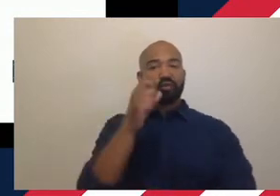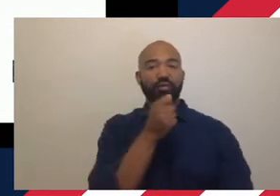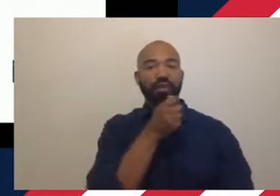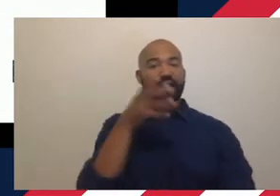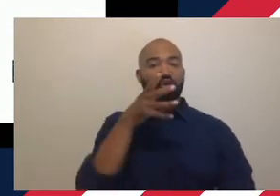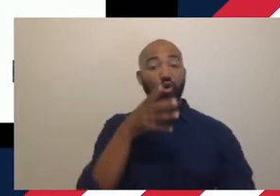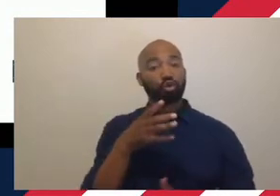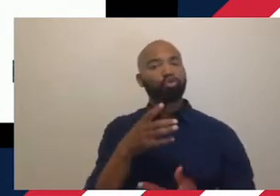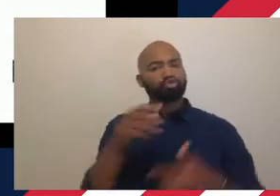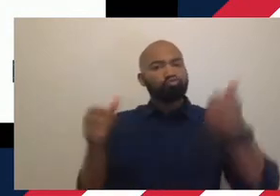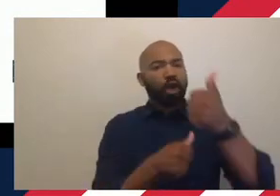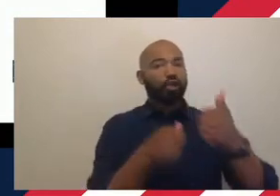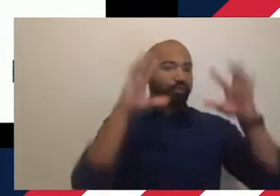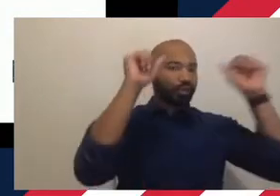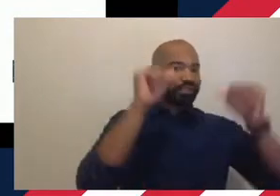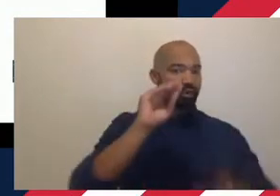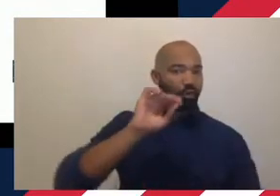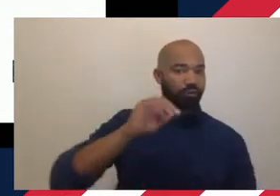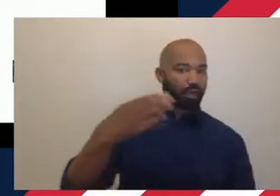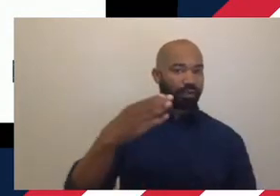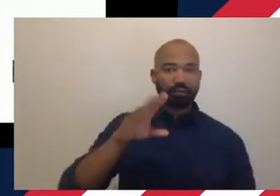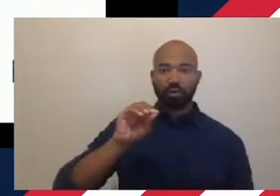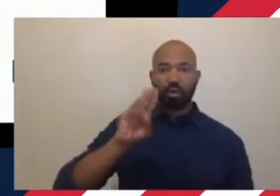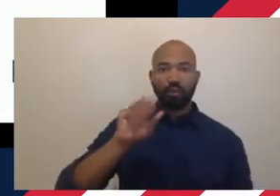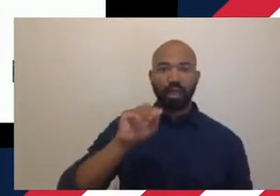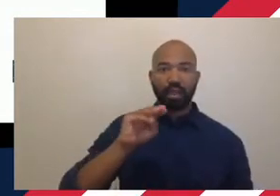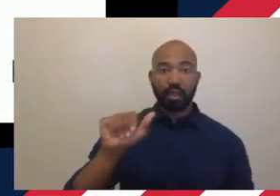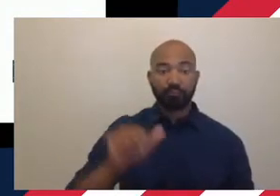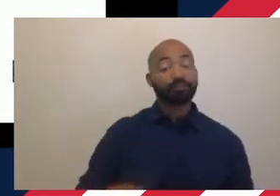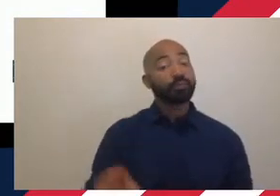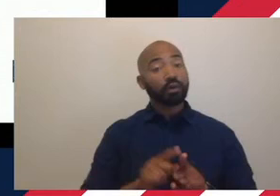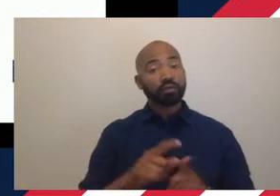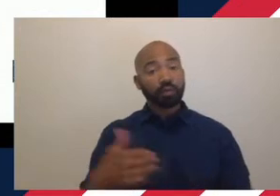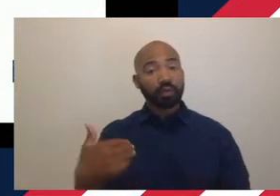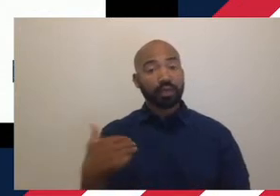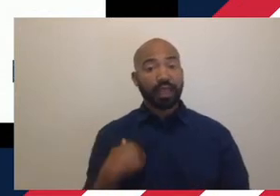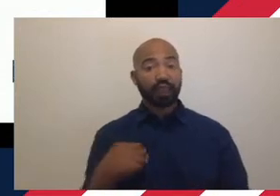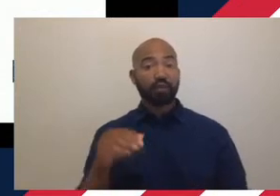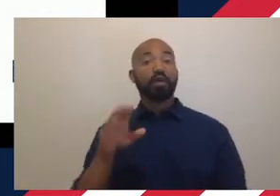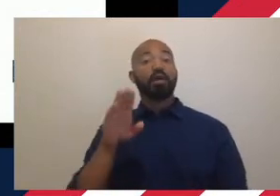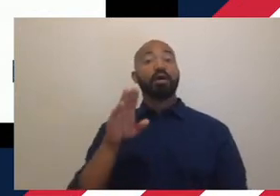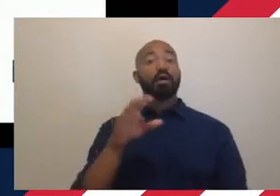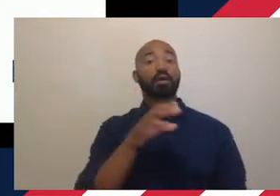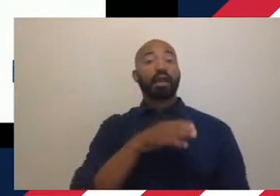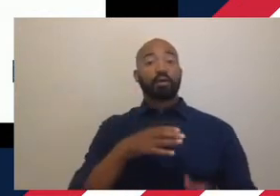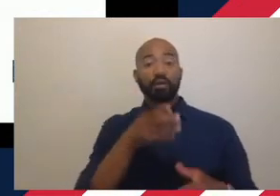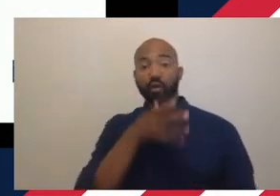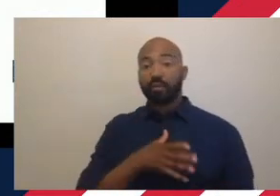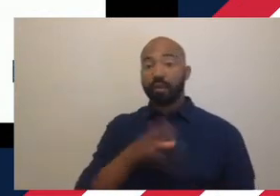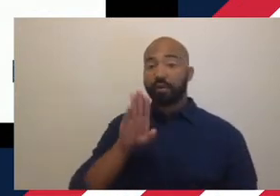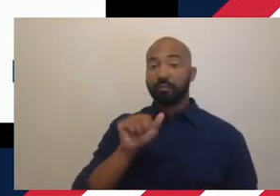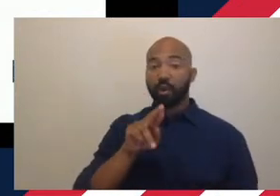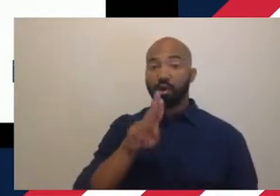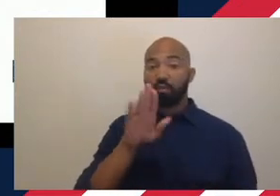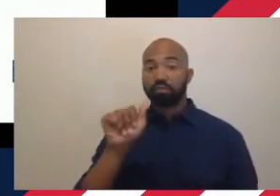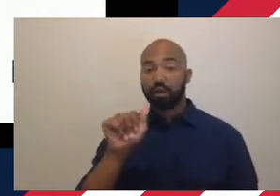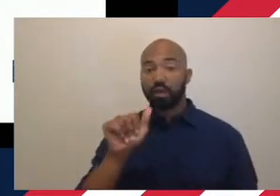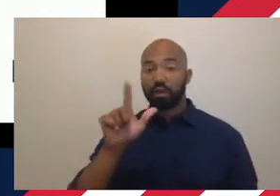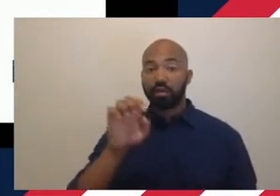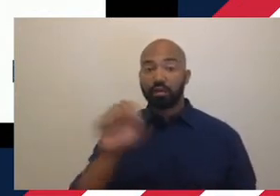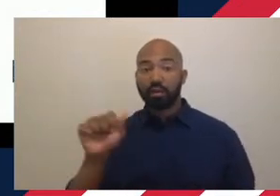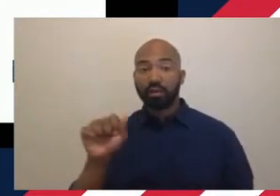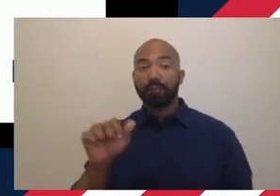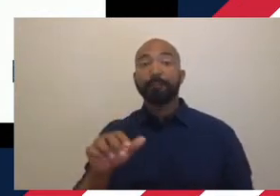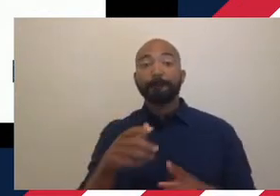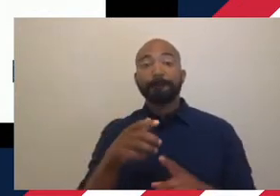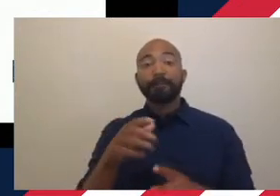Obama. In addition, we also have Congresswoman Barbara Lee, who will serve as an ex officio member